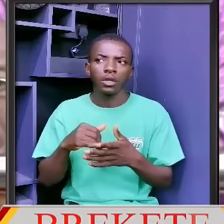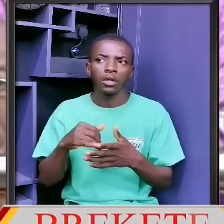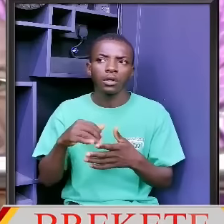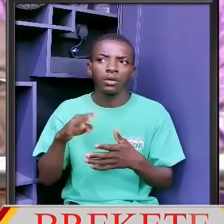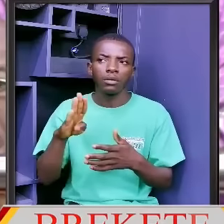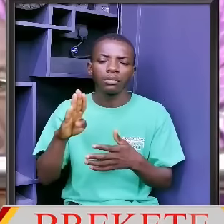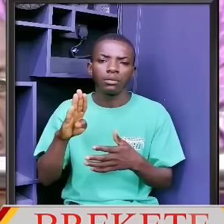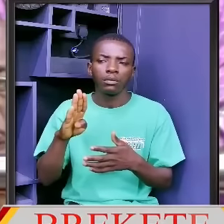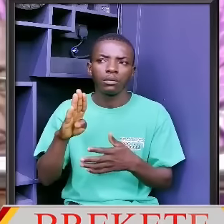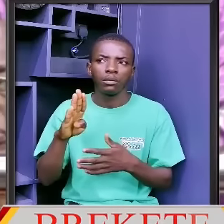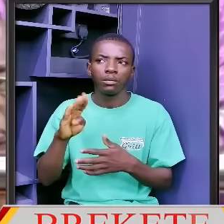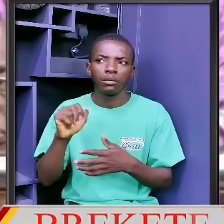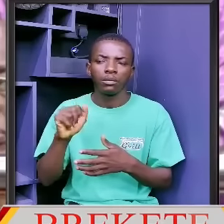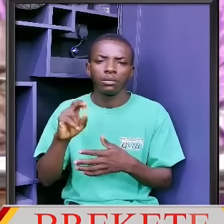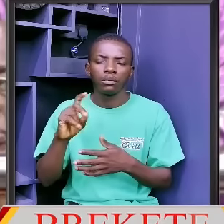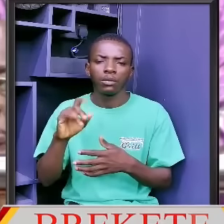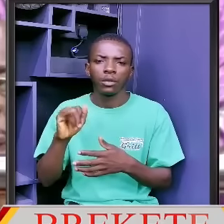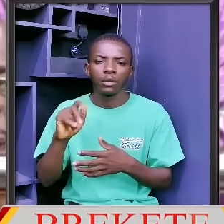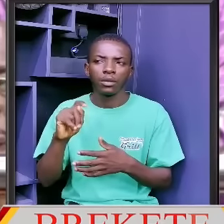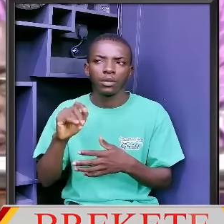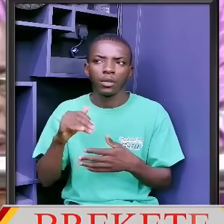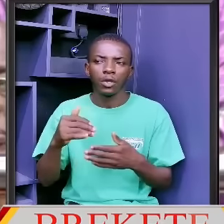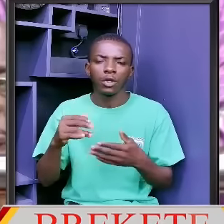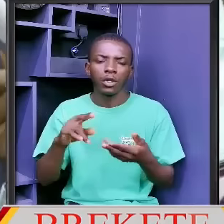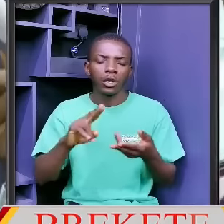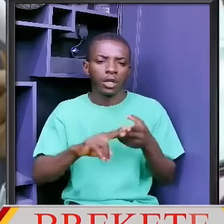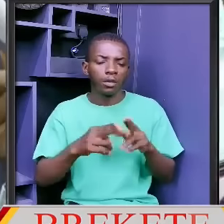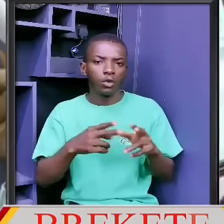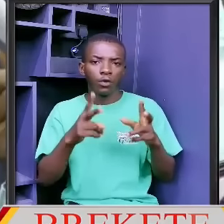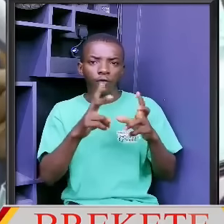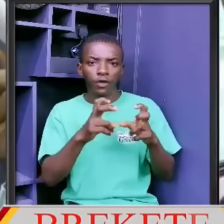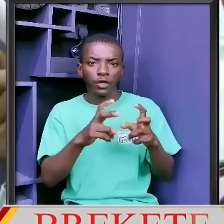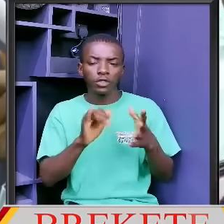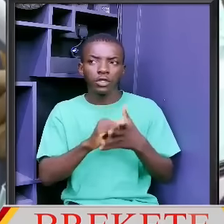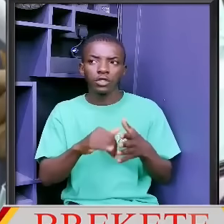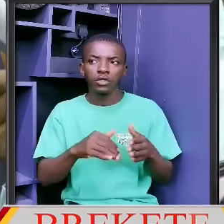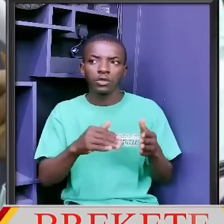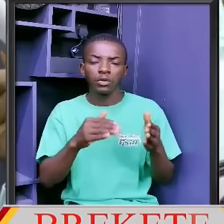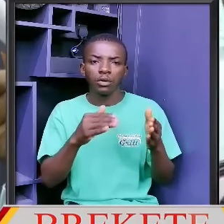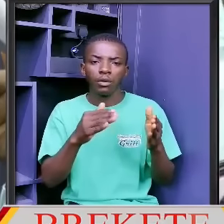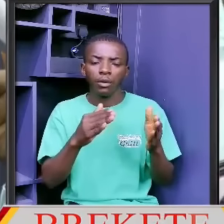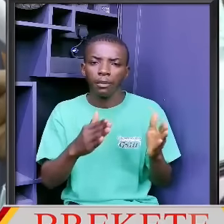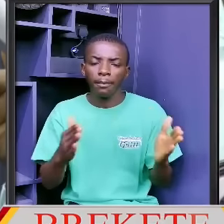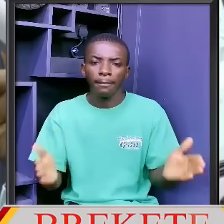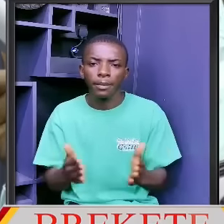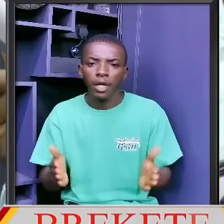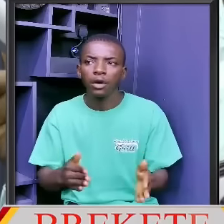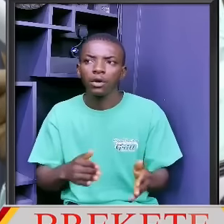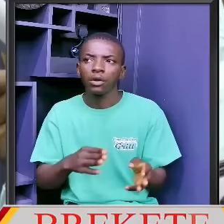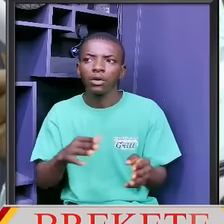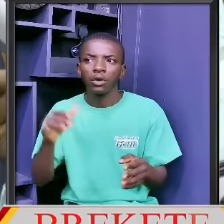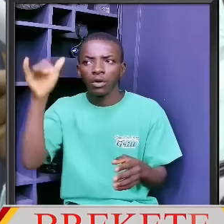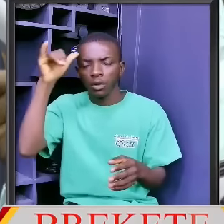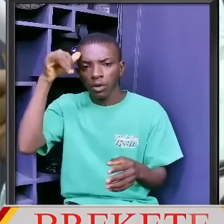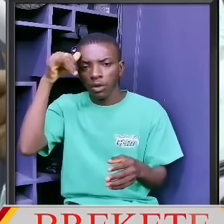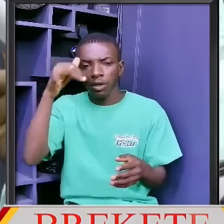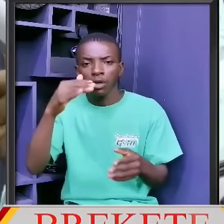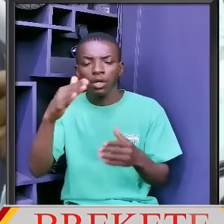are terrorizing nearby villages, that I should come and pack all the cows and ship them to